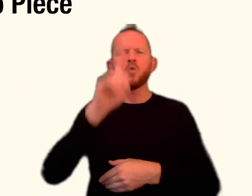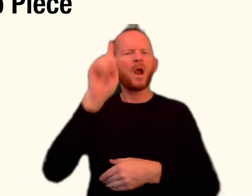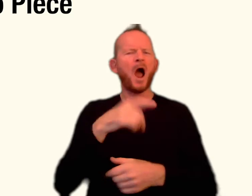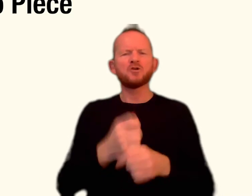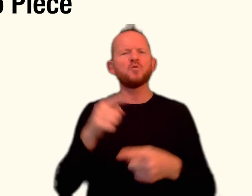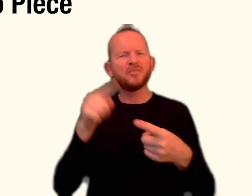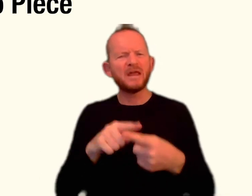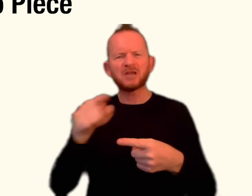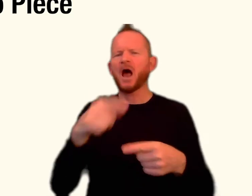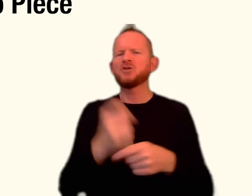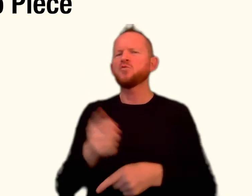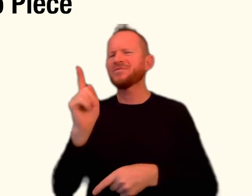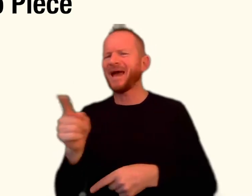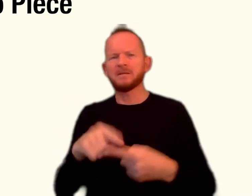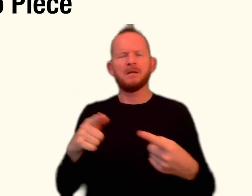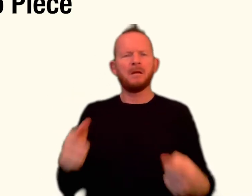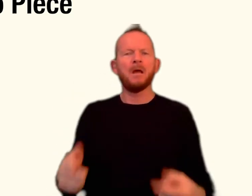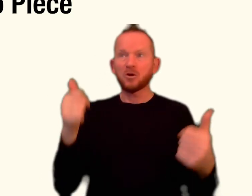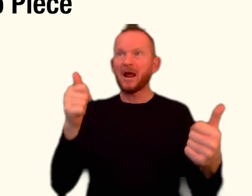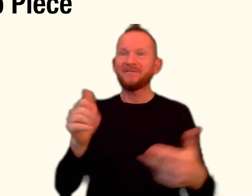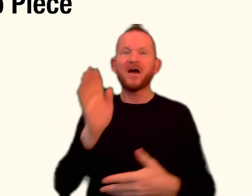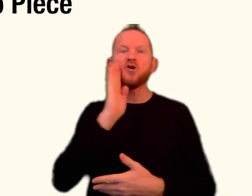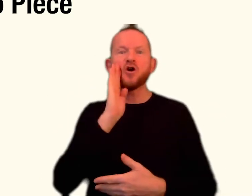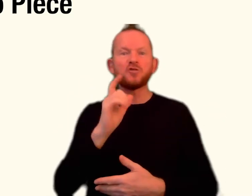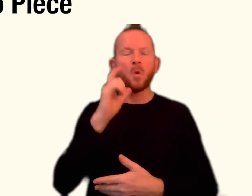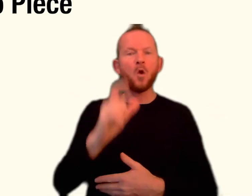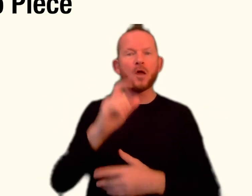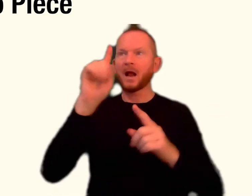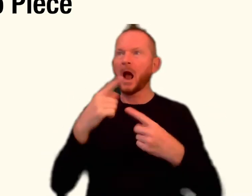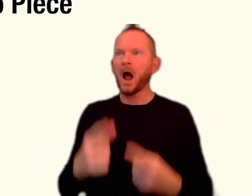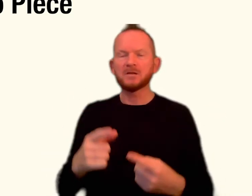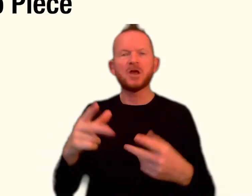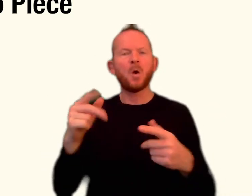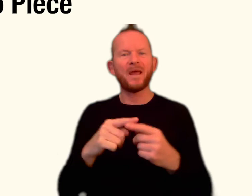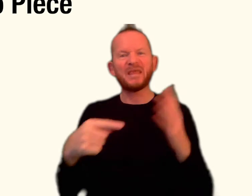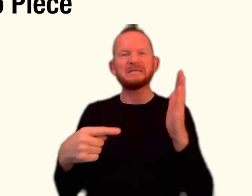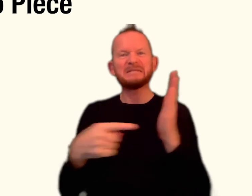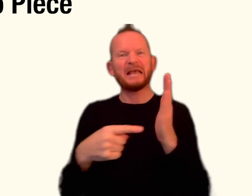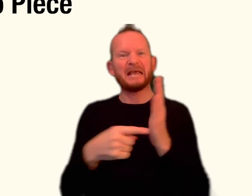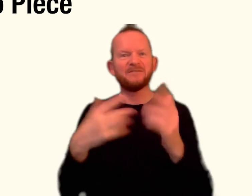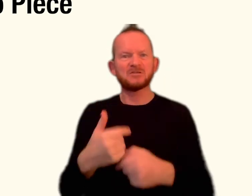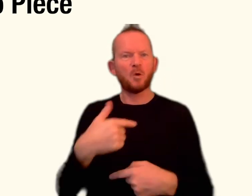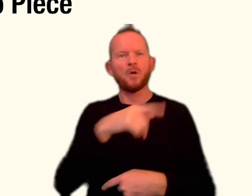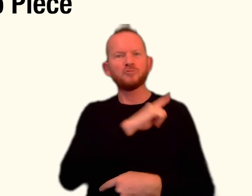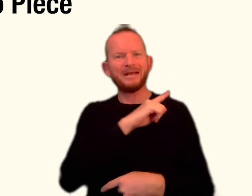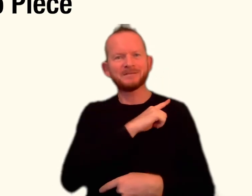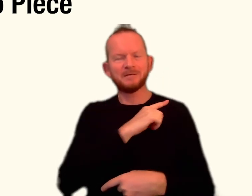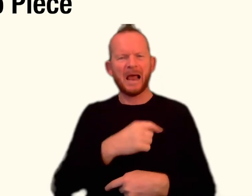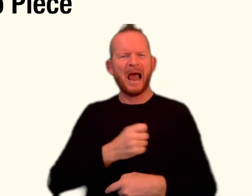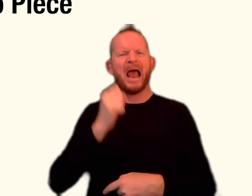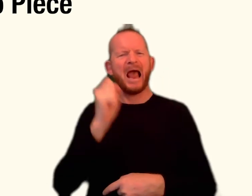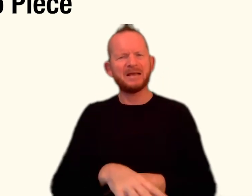this, you can't do that. It would be great if I heard the word can't, but without the T for some reason. I hated it.